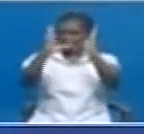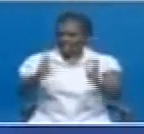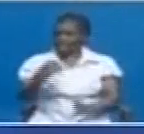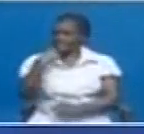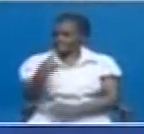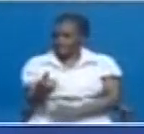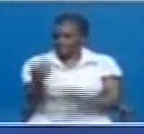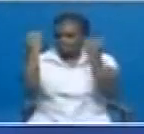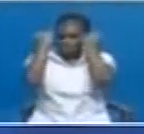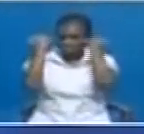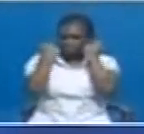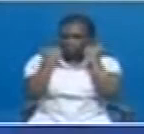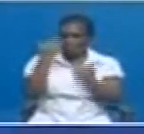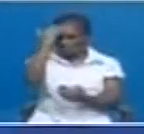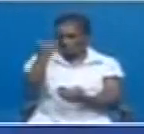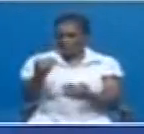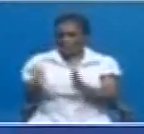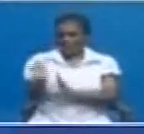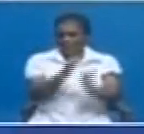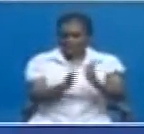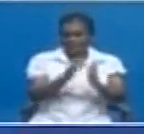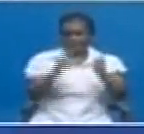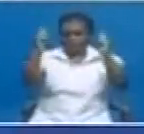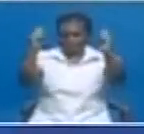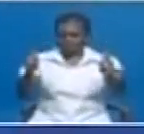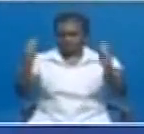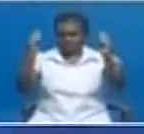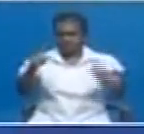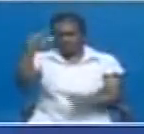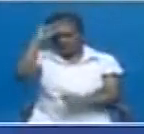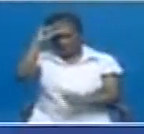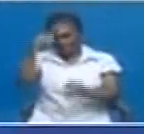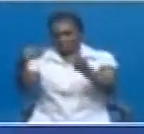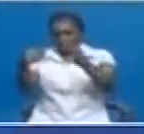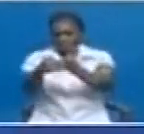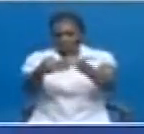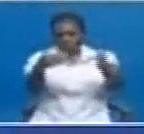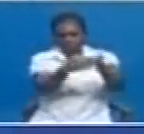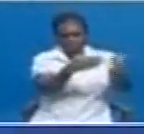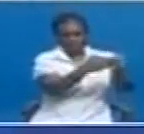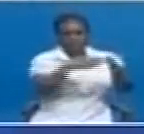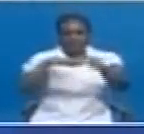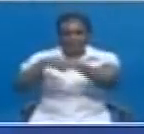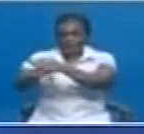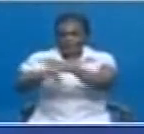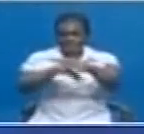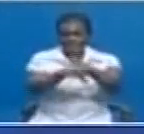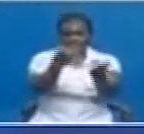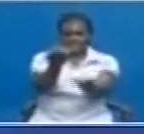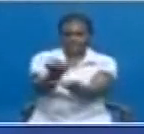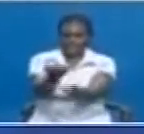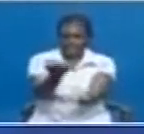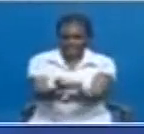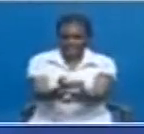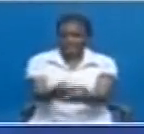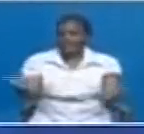the cases collapsed following a systematic campaign of the state to obstruct access to evidence relevant to the charges.